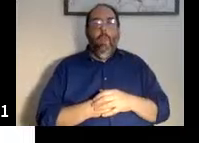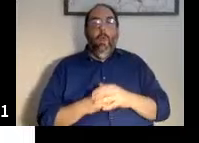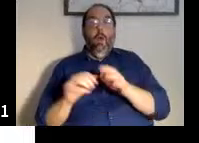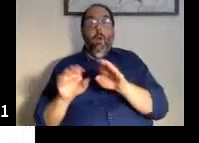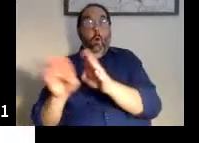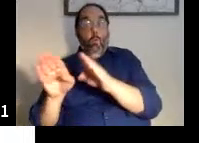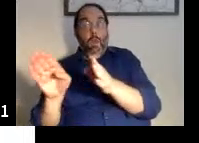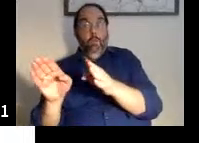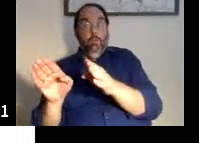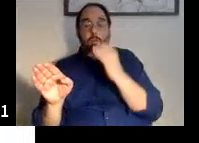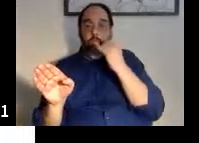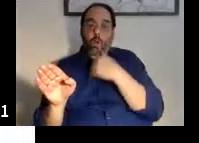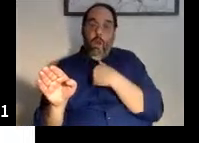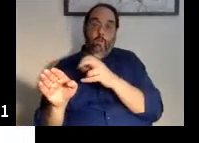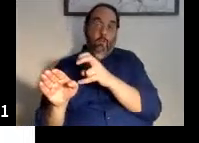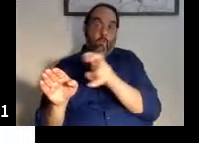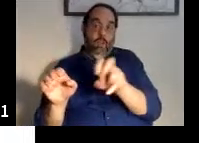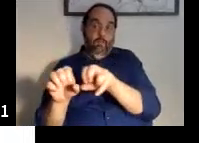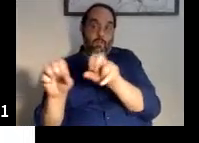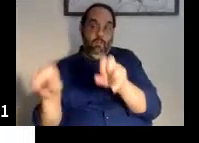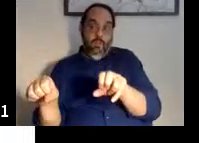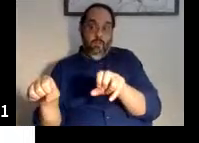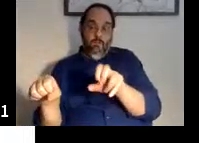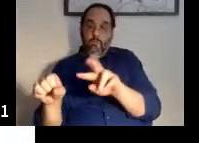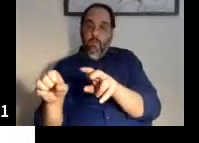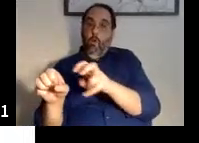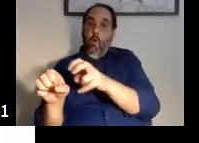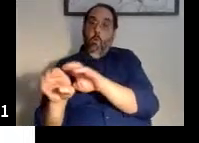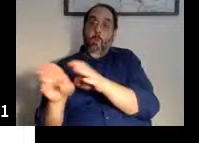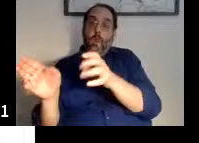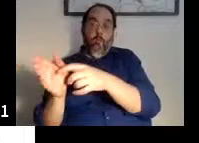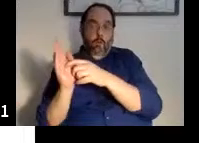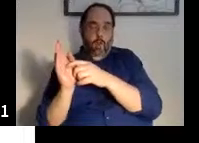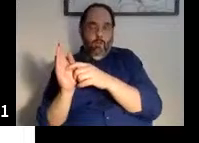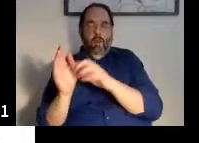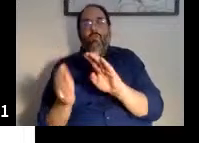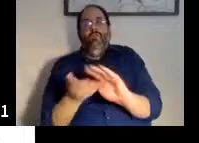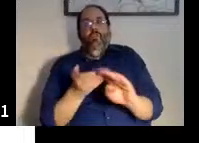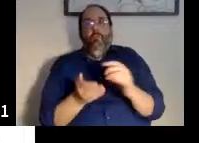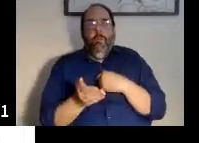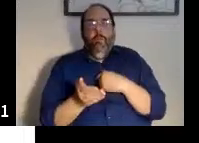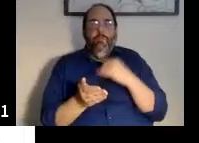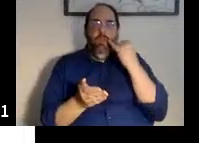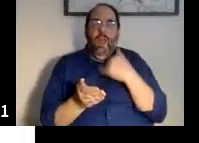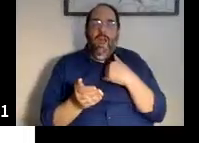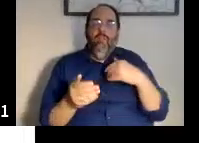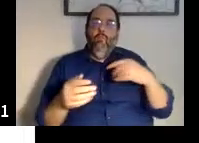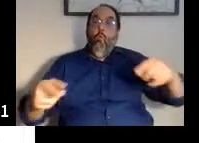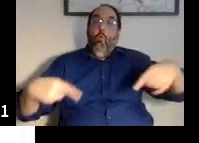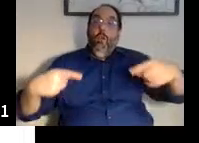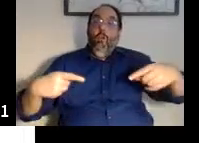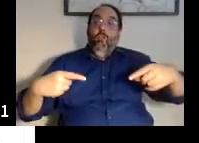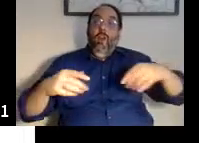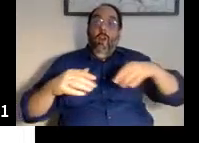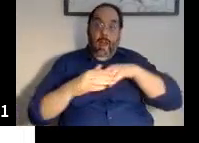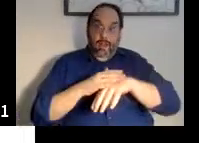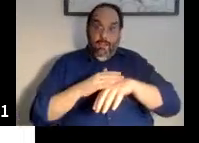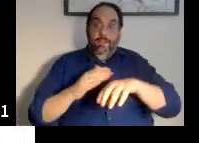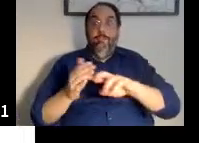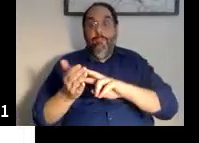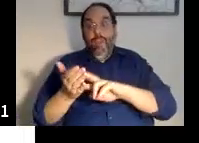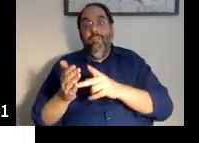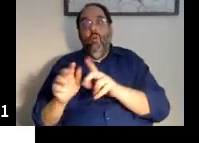Openings. If you have a transfer system, you have an opening requirement. I'm sorry, if you have wheelchair access, you have an openings